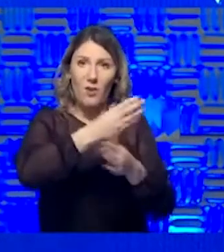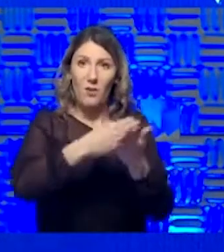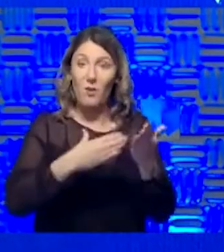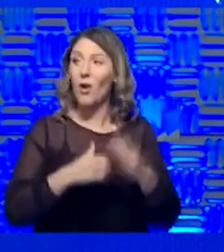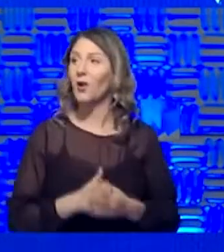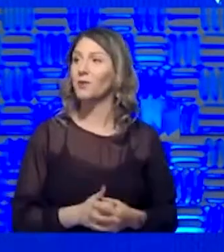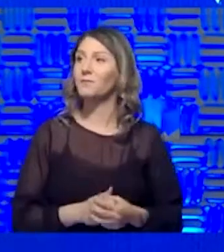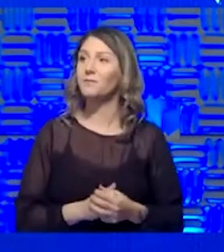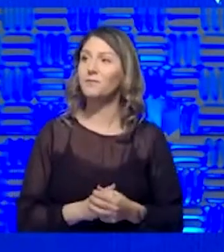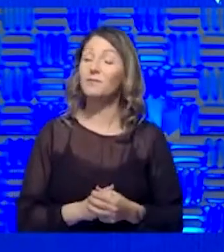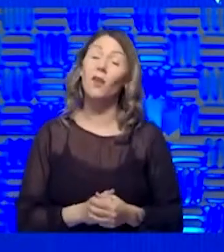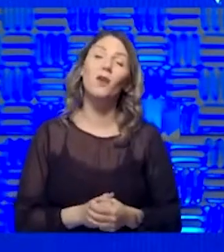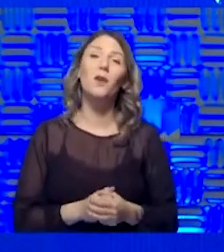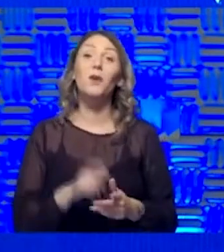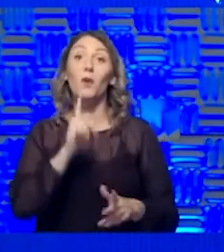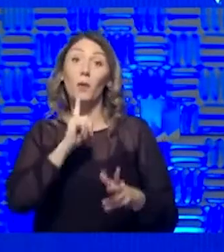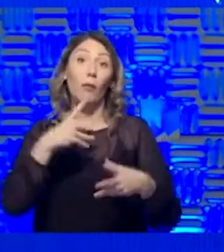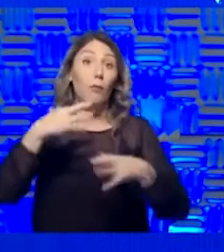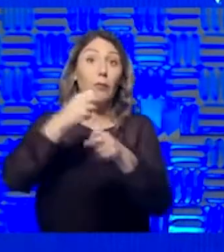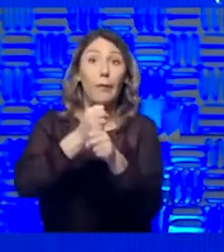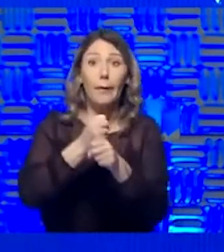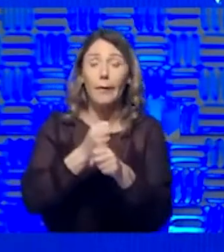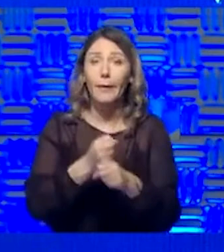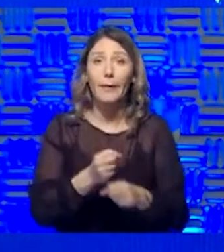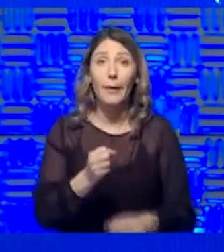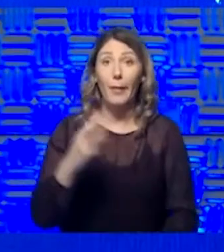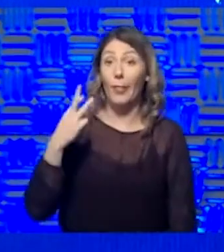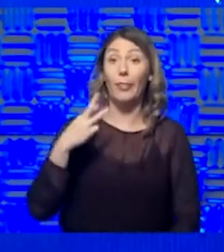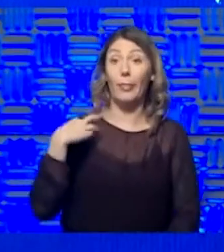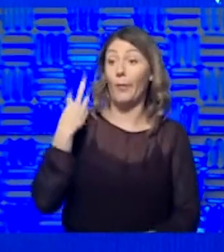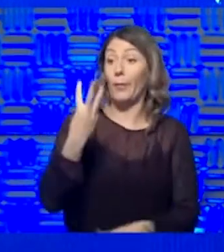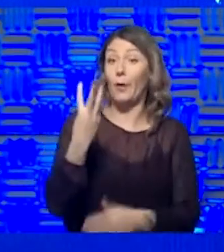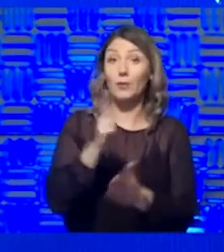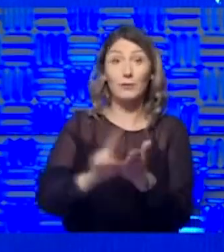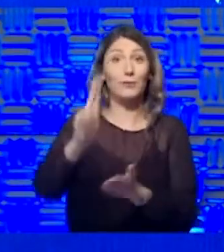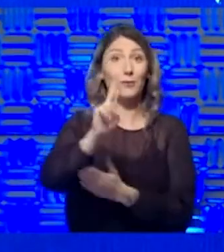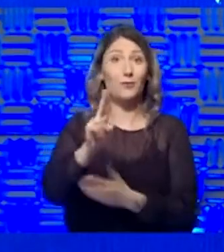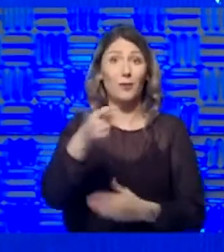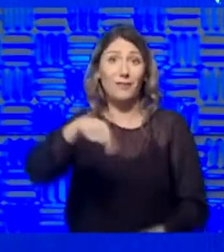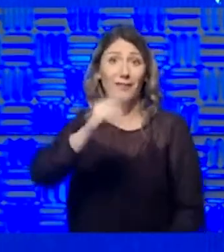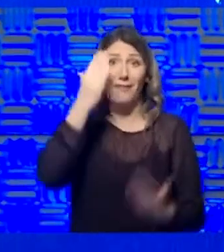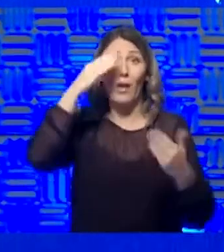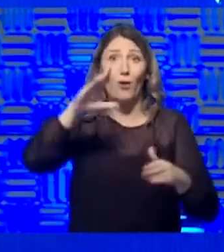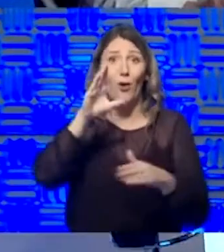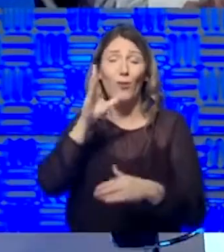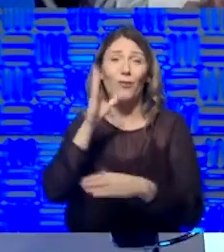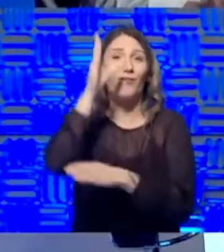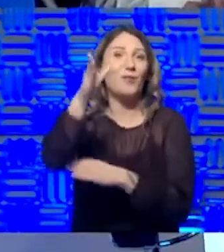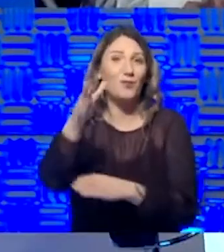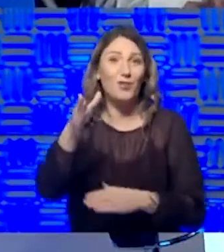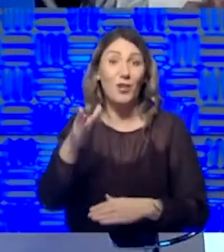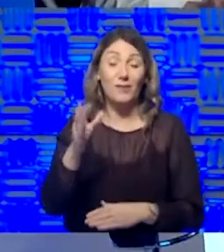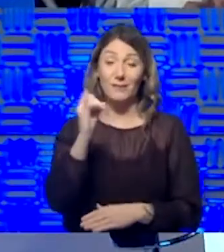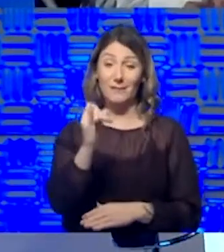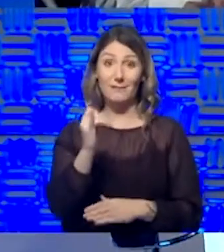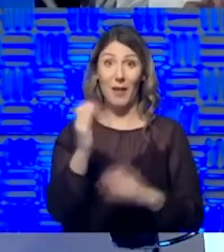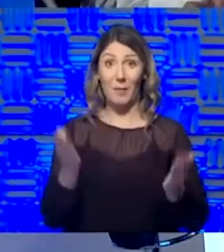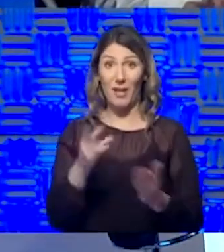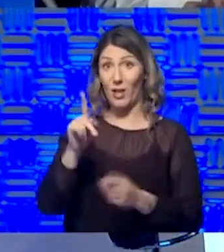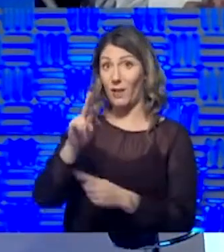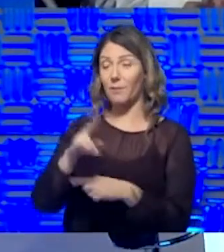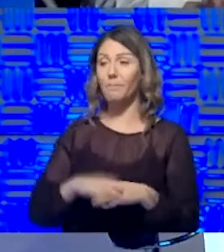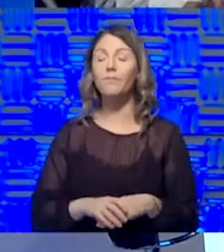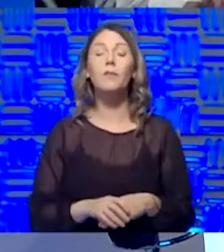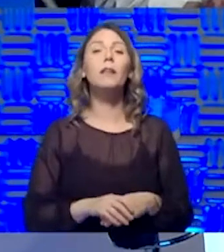Long-winded answer to say that's because they don't really know the future there at University of Washington, nor do we. Thank you. Hey, Dr. Stites, this is